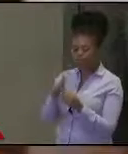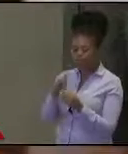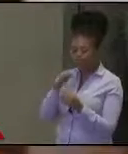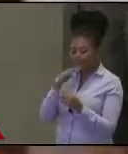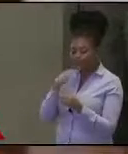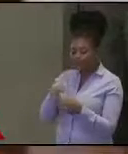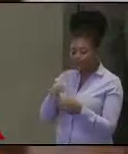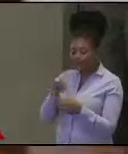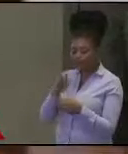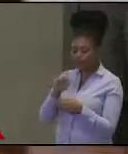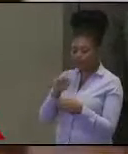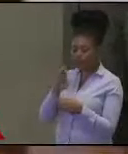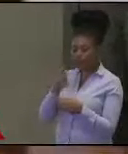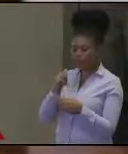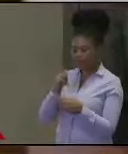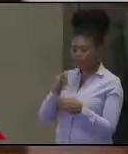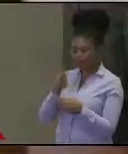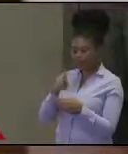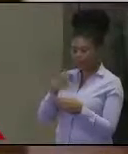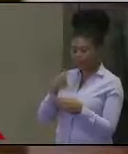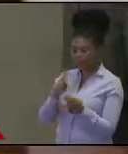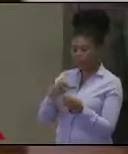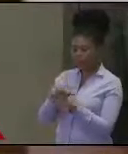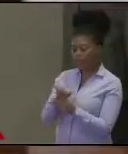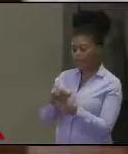factor of production.